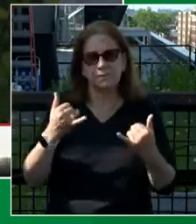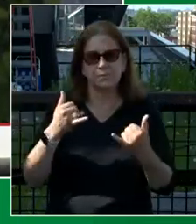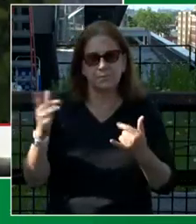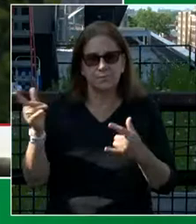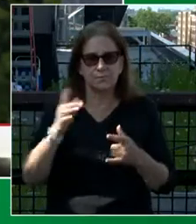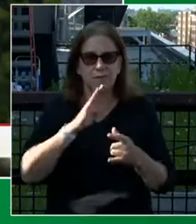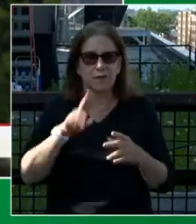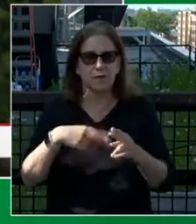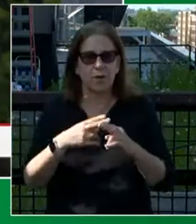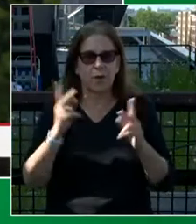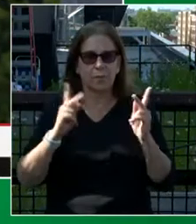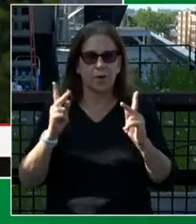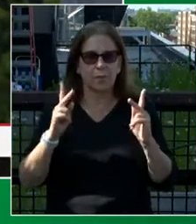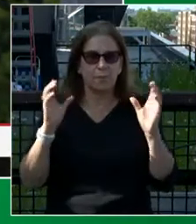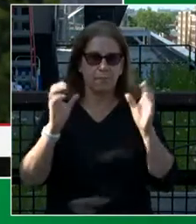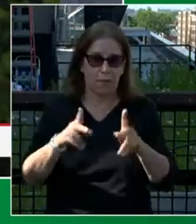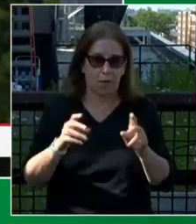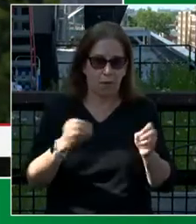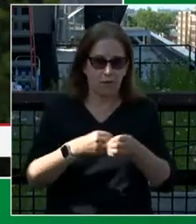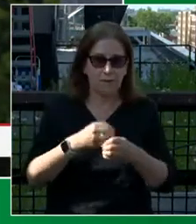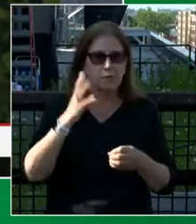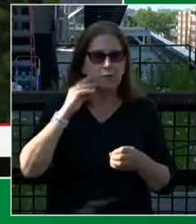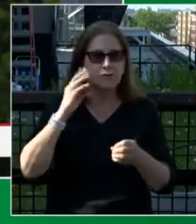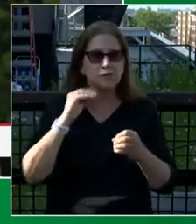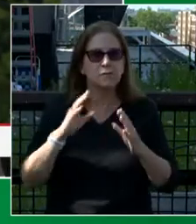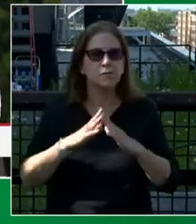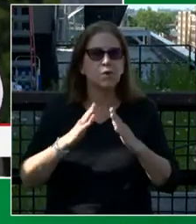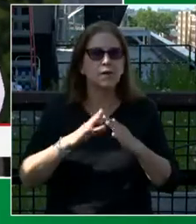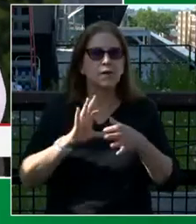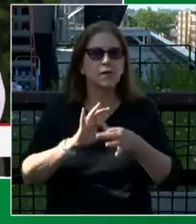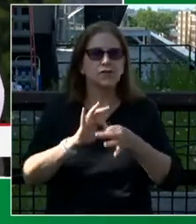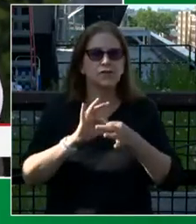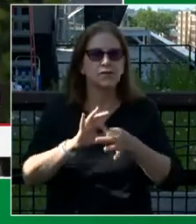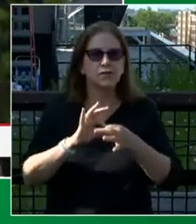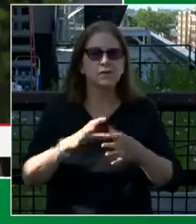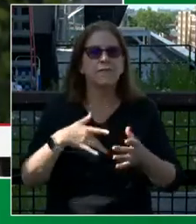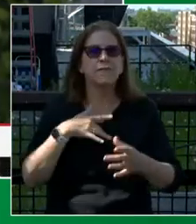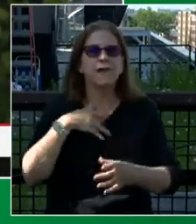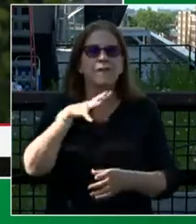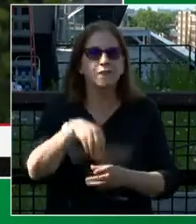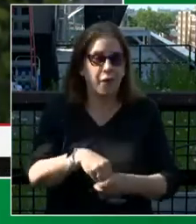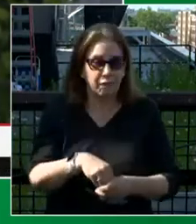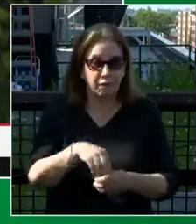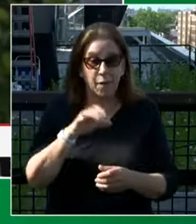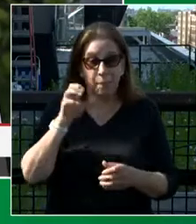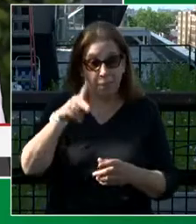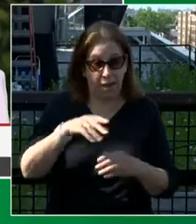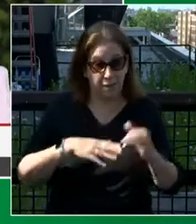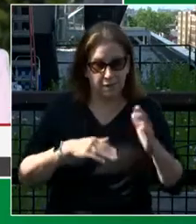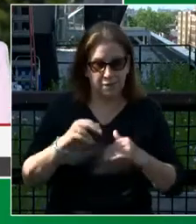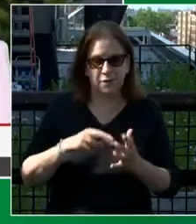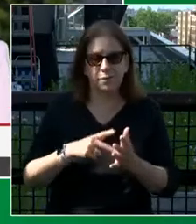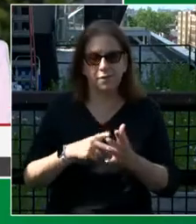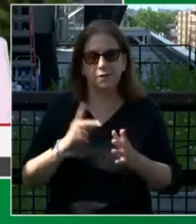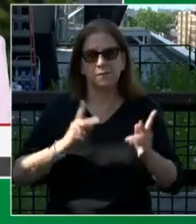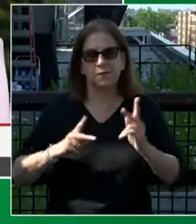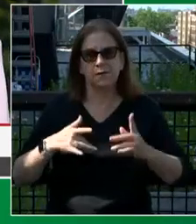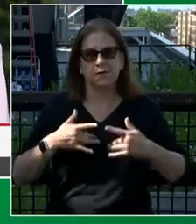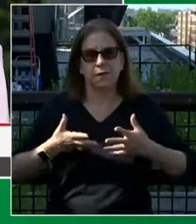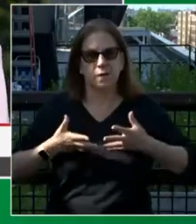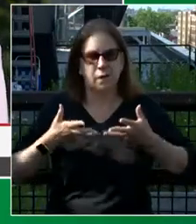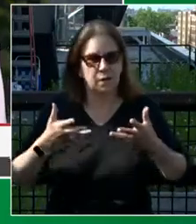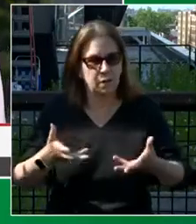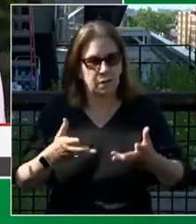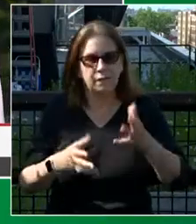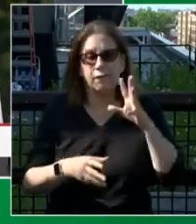back, look for those opportunities to get involved and to stay involved, particularly with the organizations that we've been involved in that have